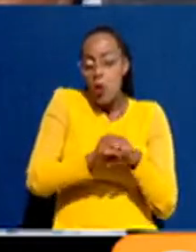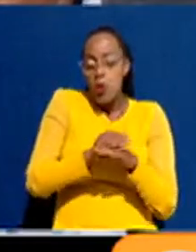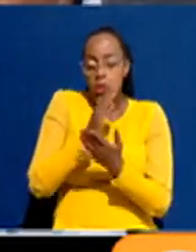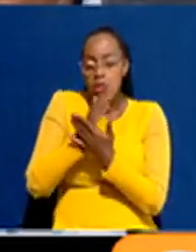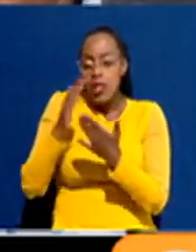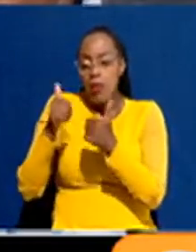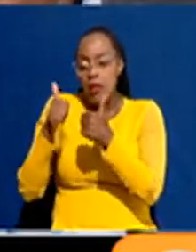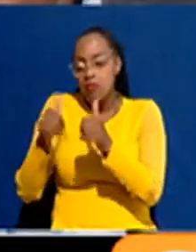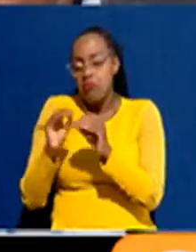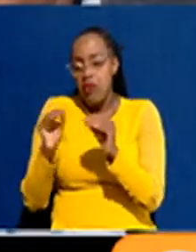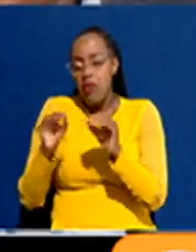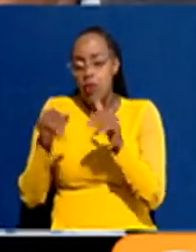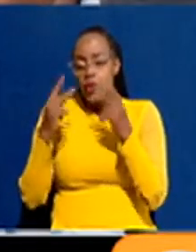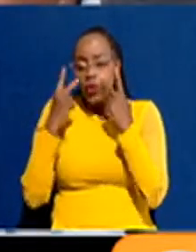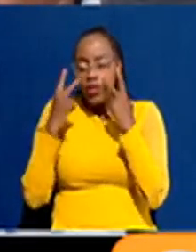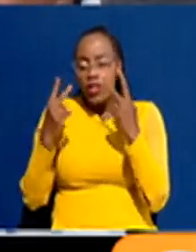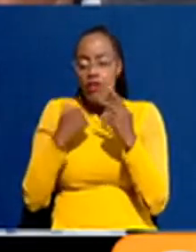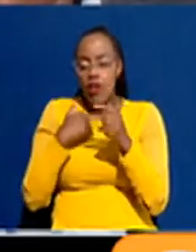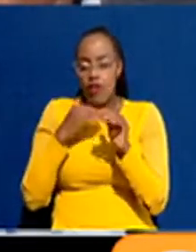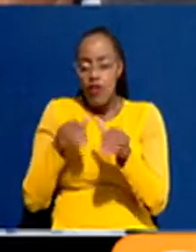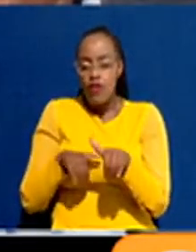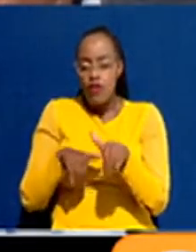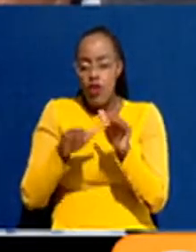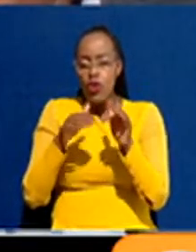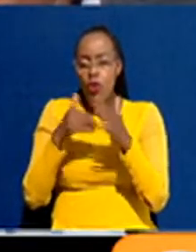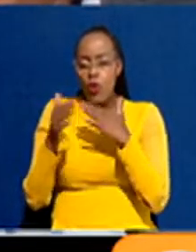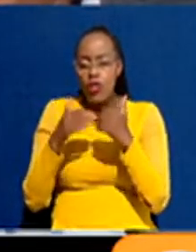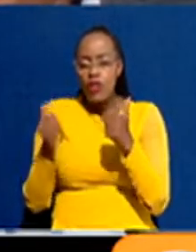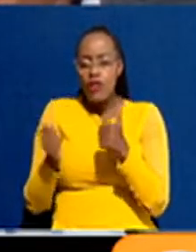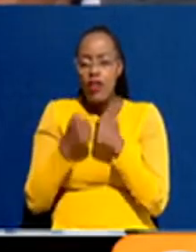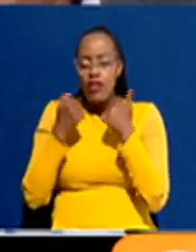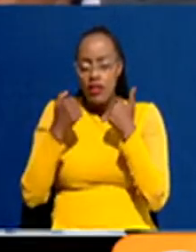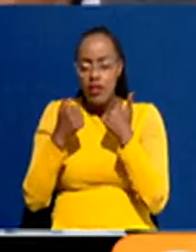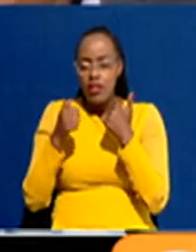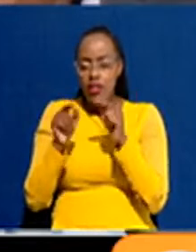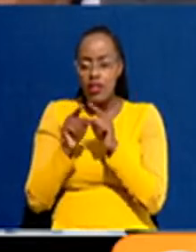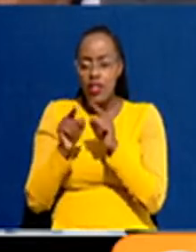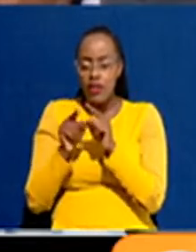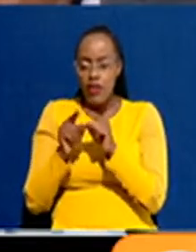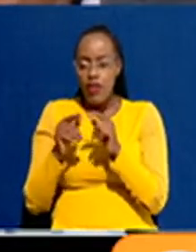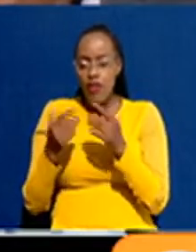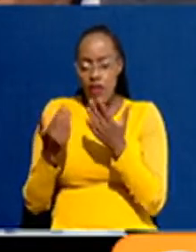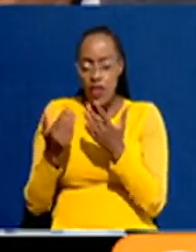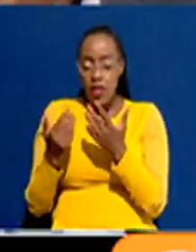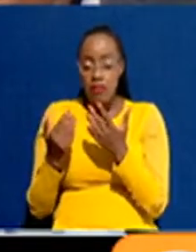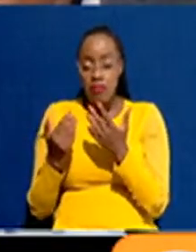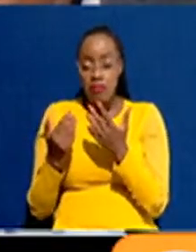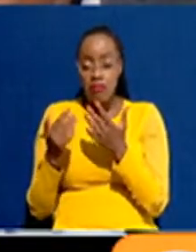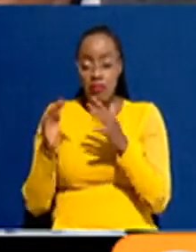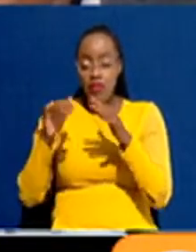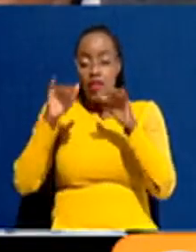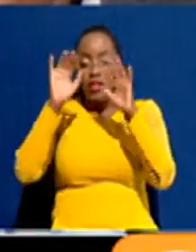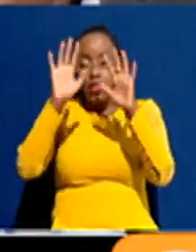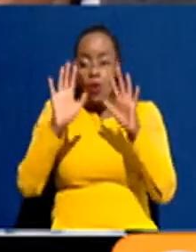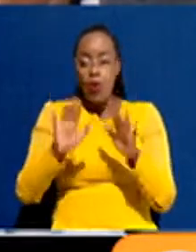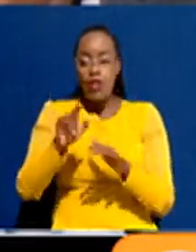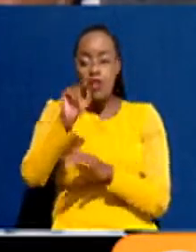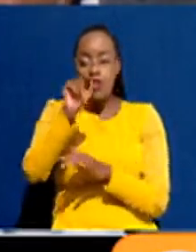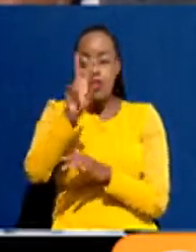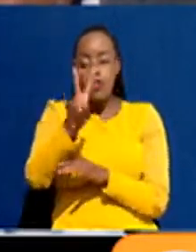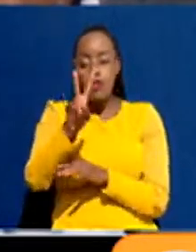what happens. Well, just going by the enthusiasm that greeted the inauguration, I remember the wonderful television